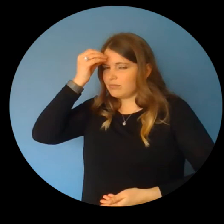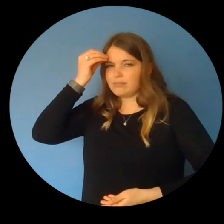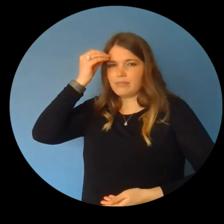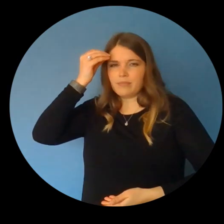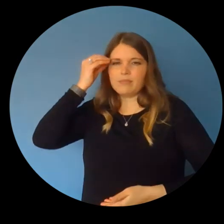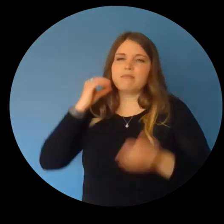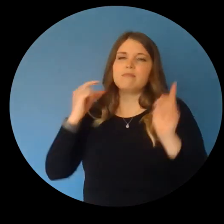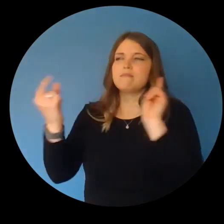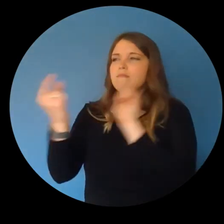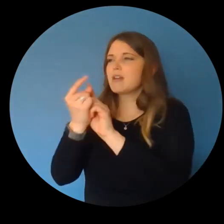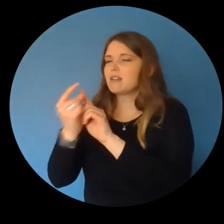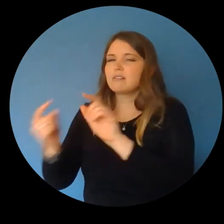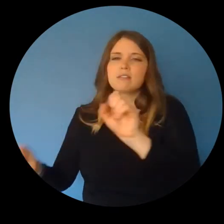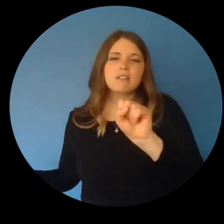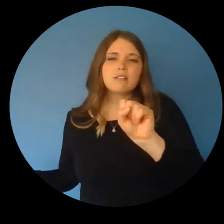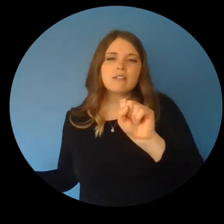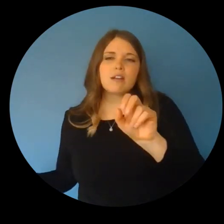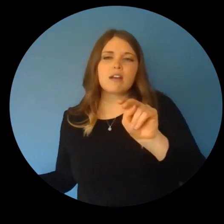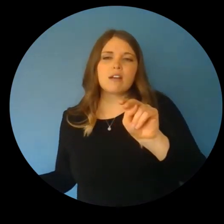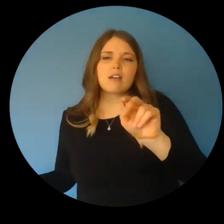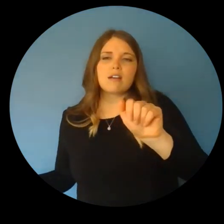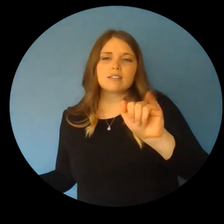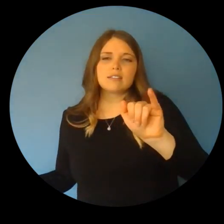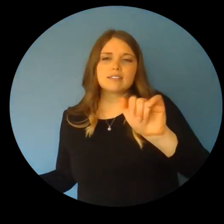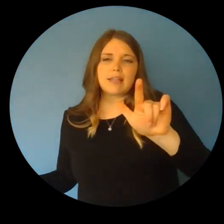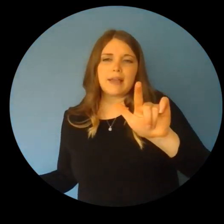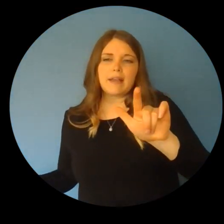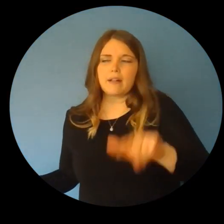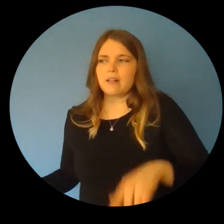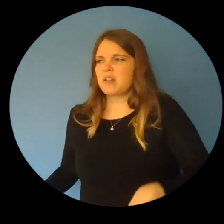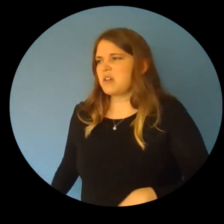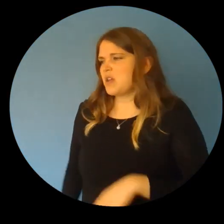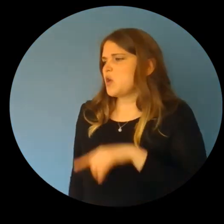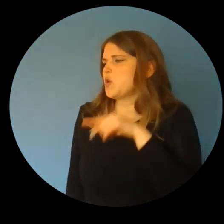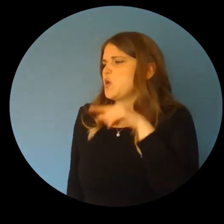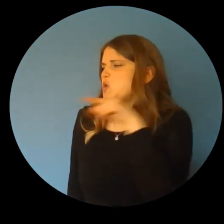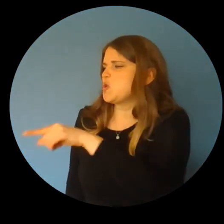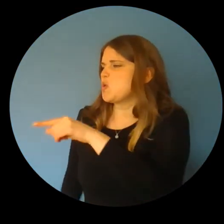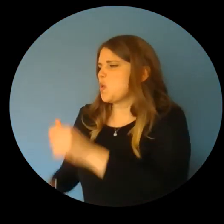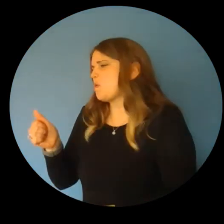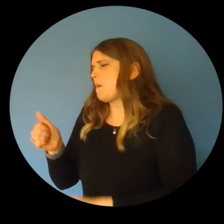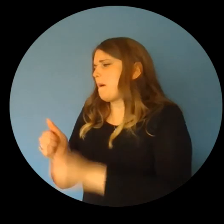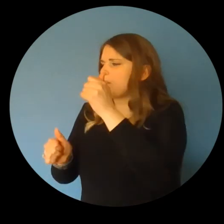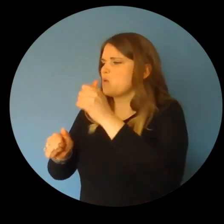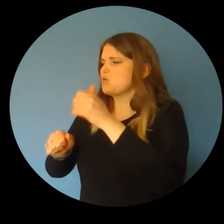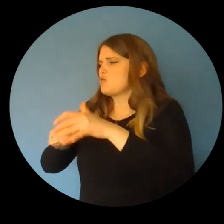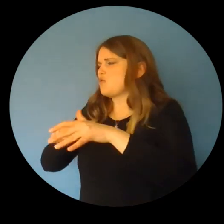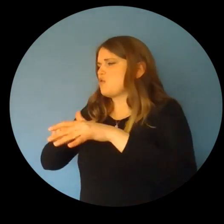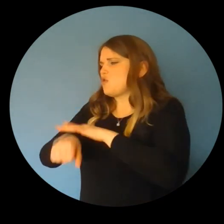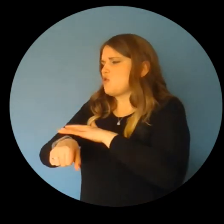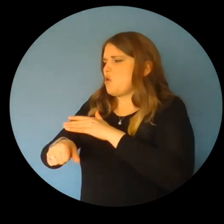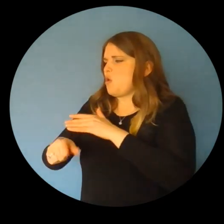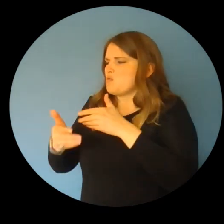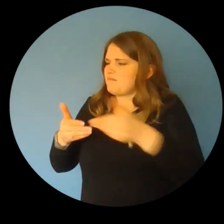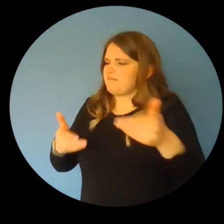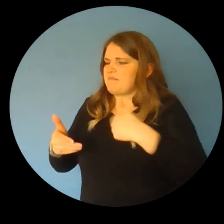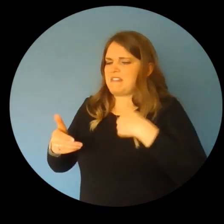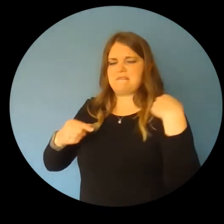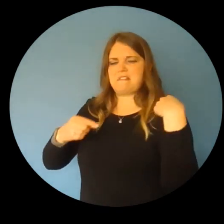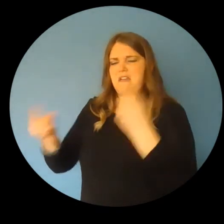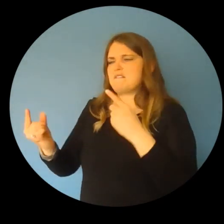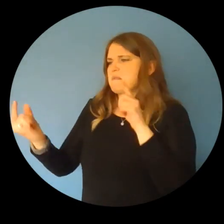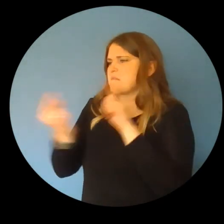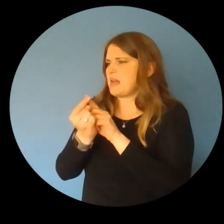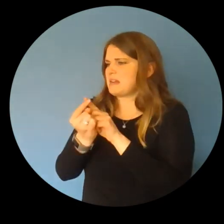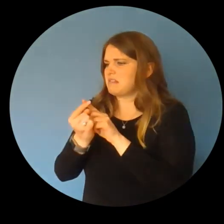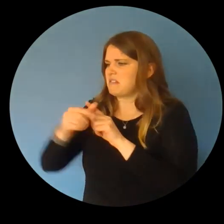she met Snail. "You are the slowest creature I have ever met," she said. "You were at the bottom of